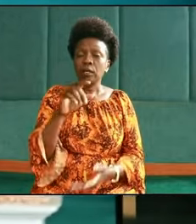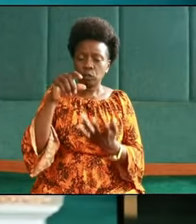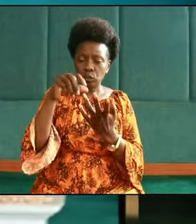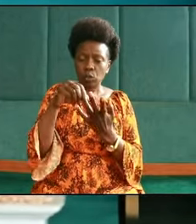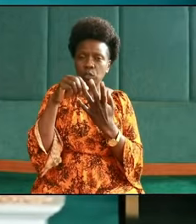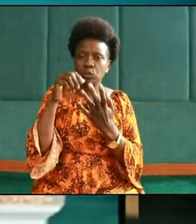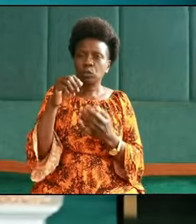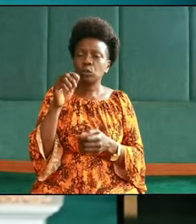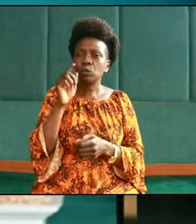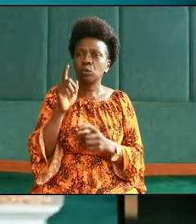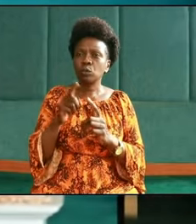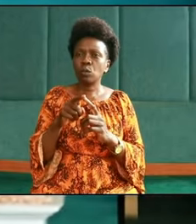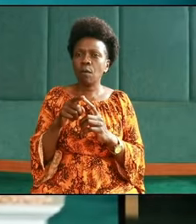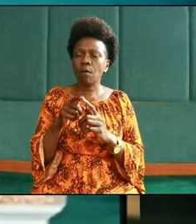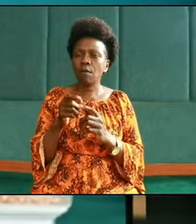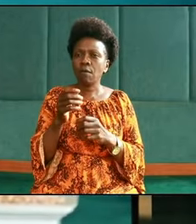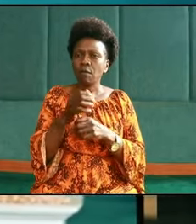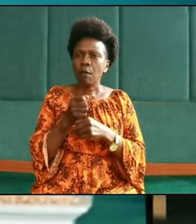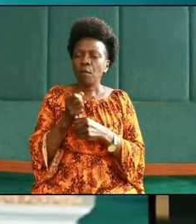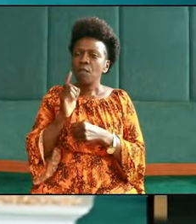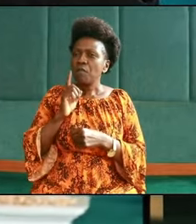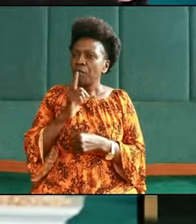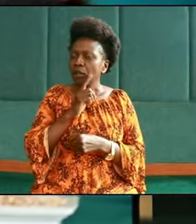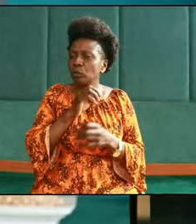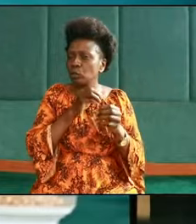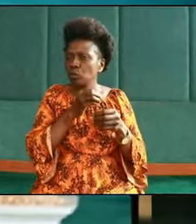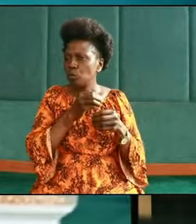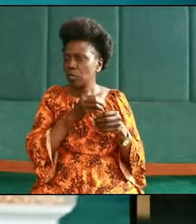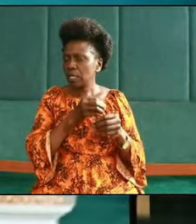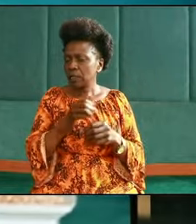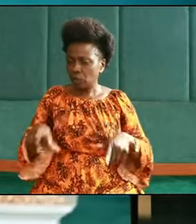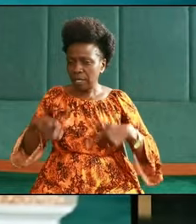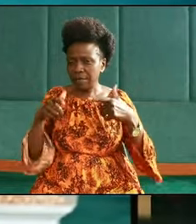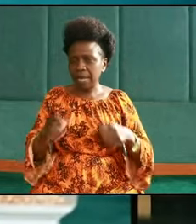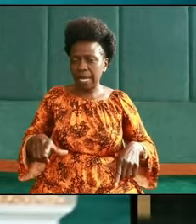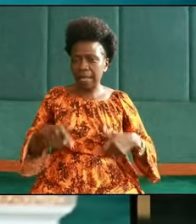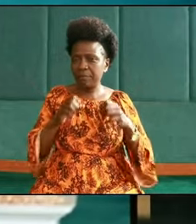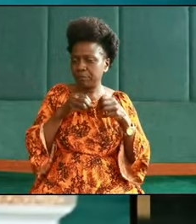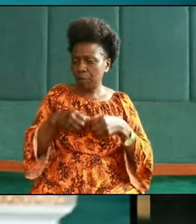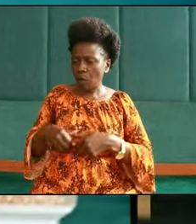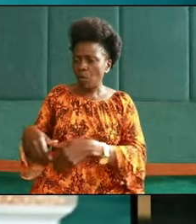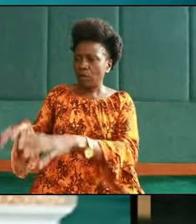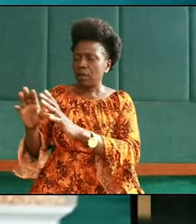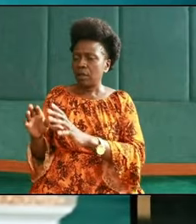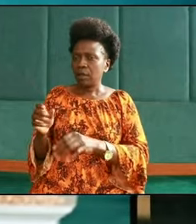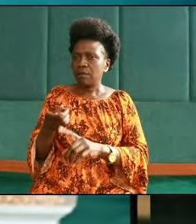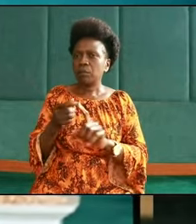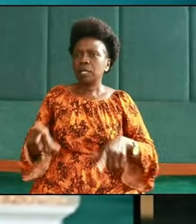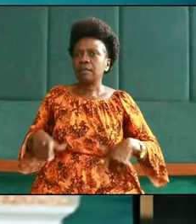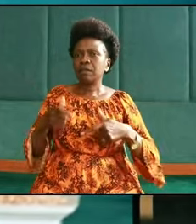to form alliances, to live a life away from the living